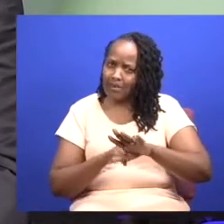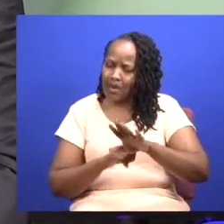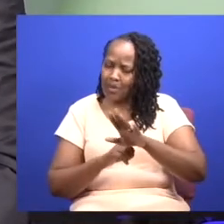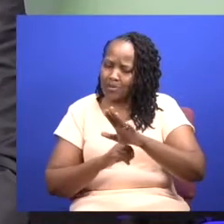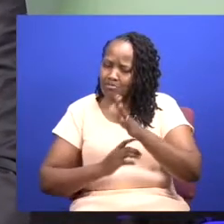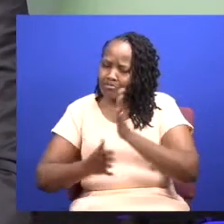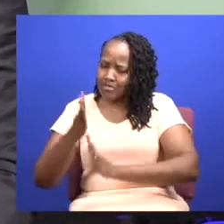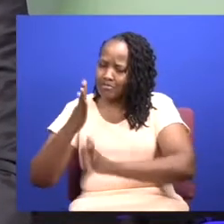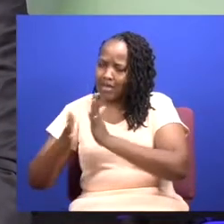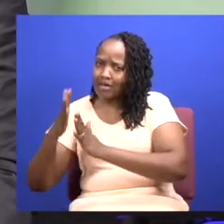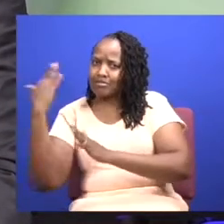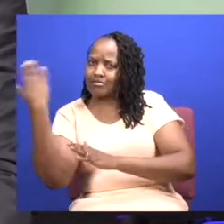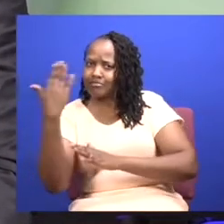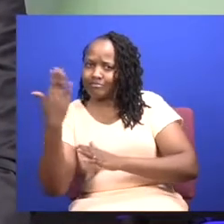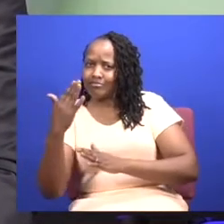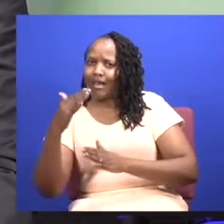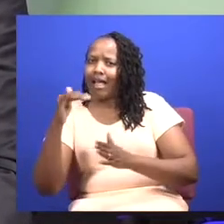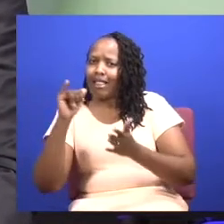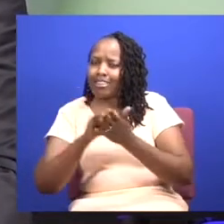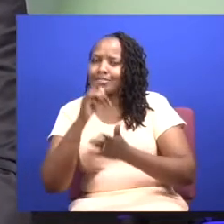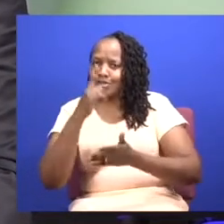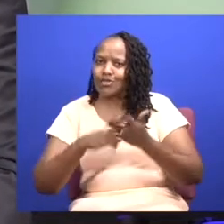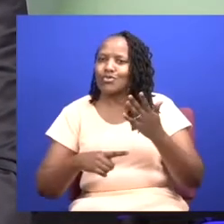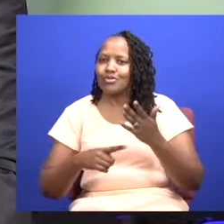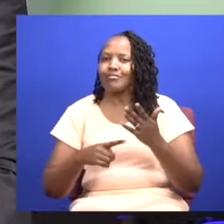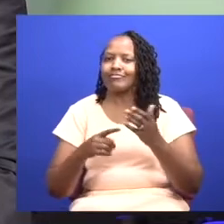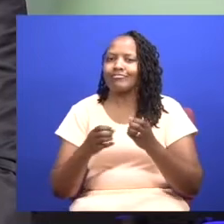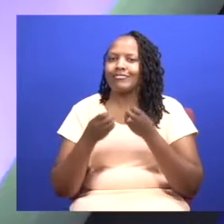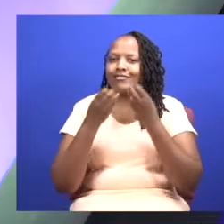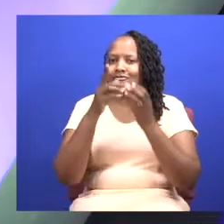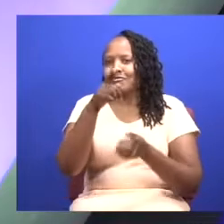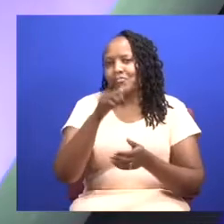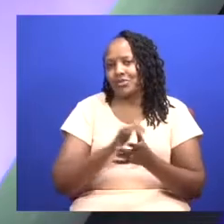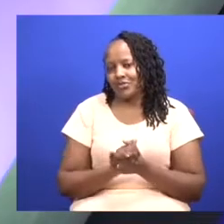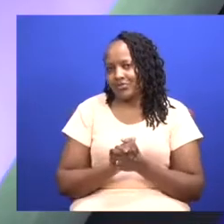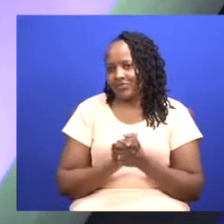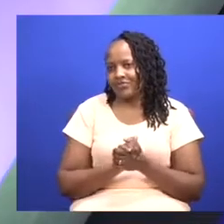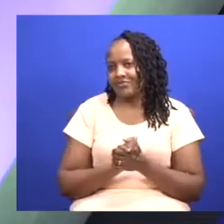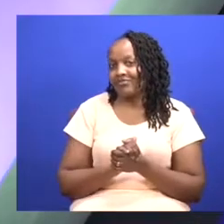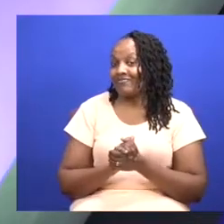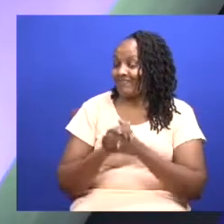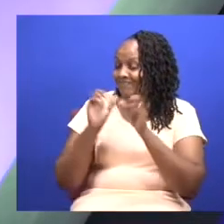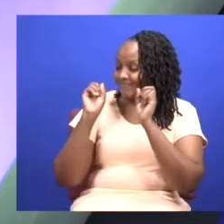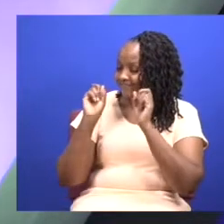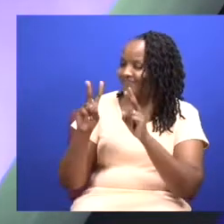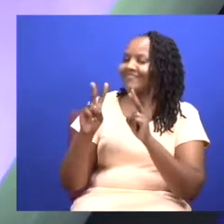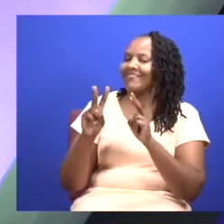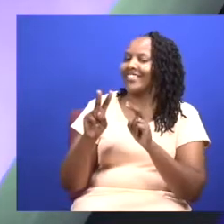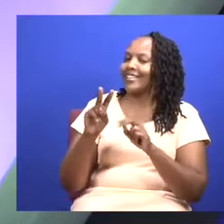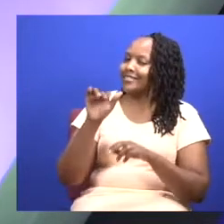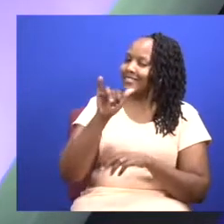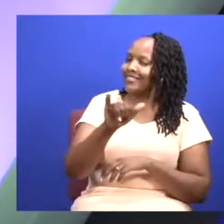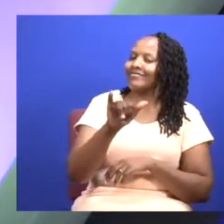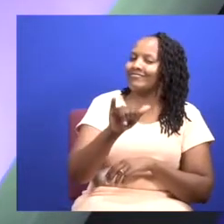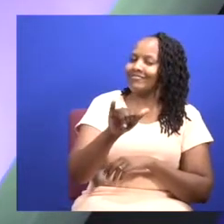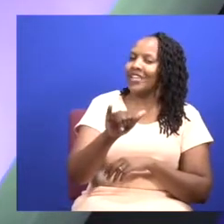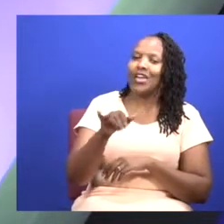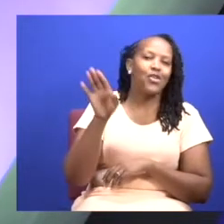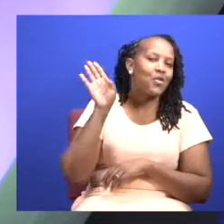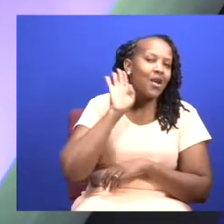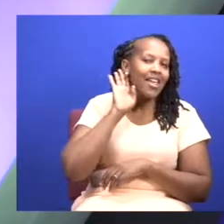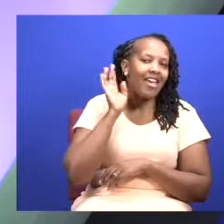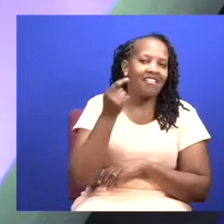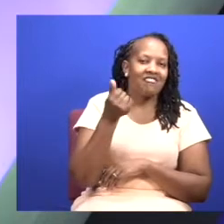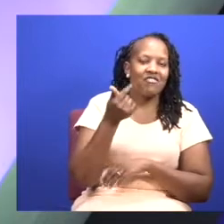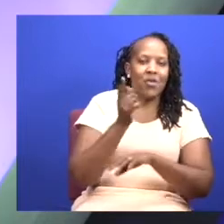message, that's what gripped my heart. Amen. Yes. Thank you so much. Well, sit tight. You're going to be hearing it directly